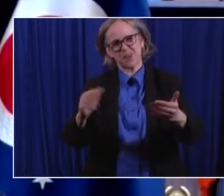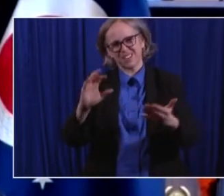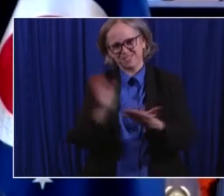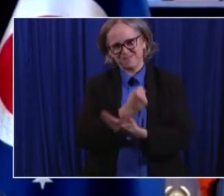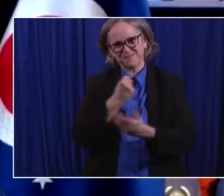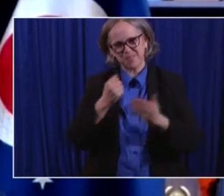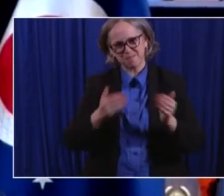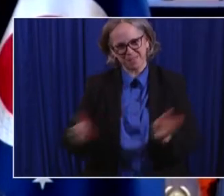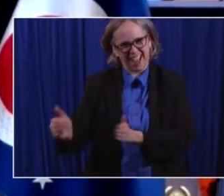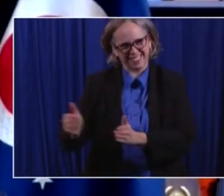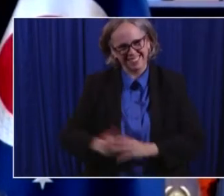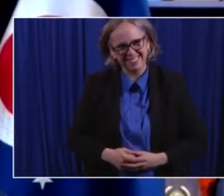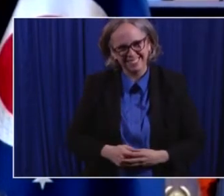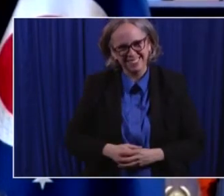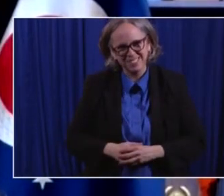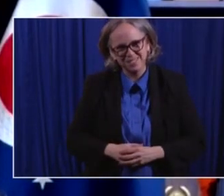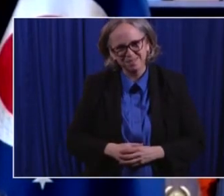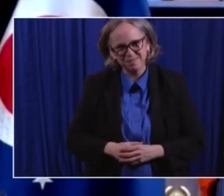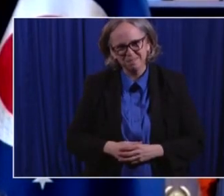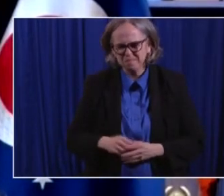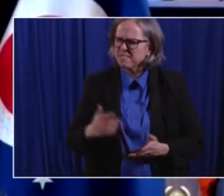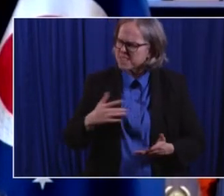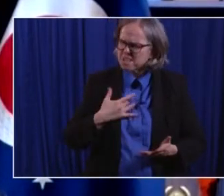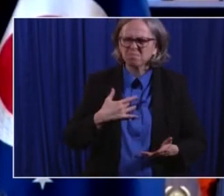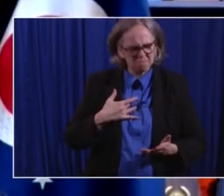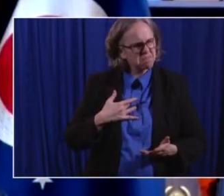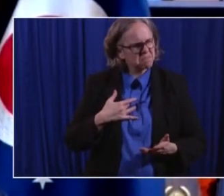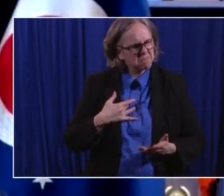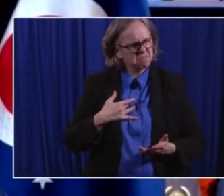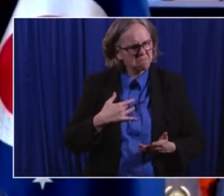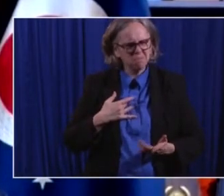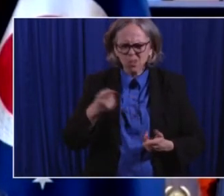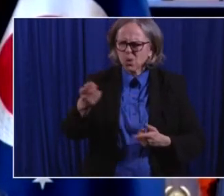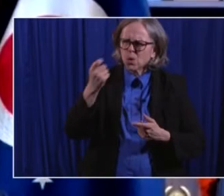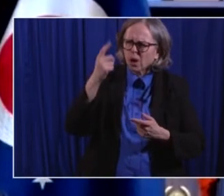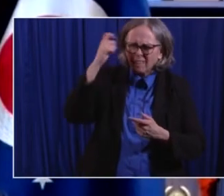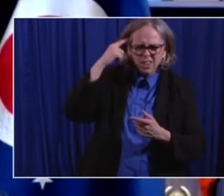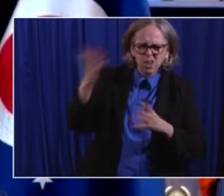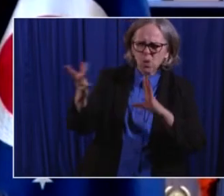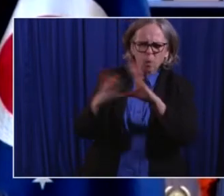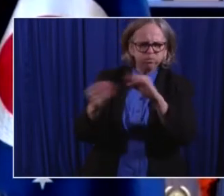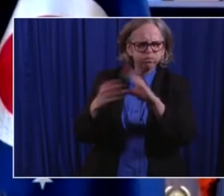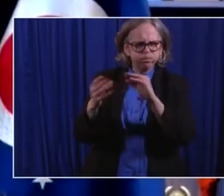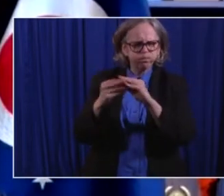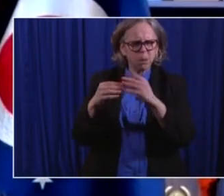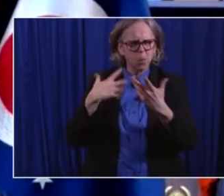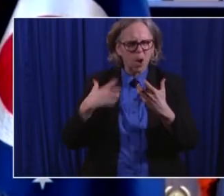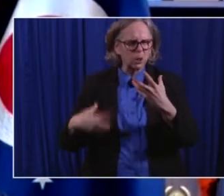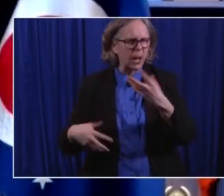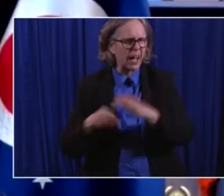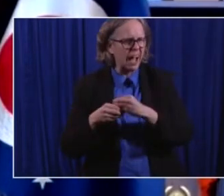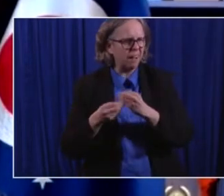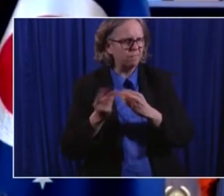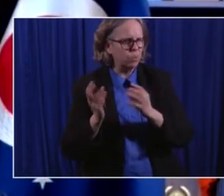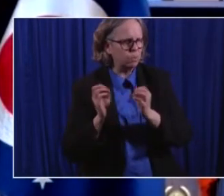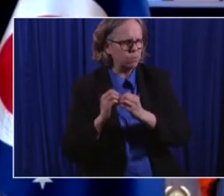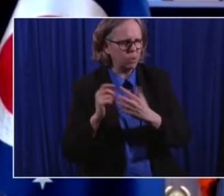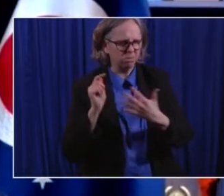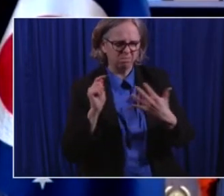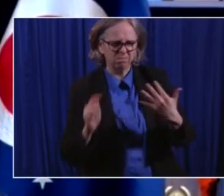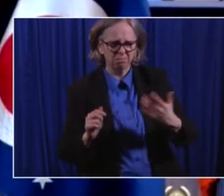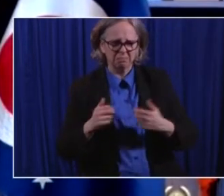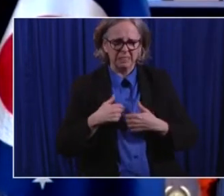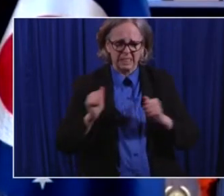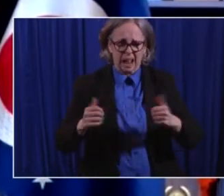really important points that I want to emphasize, that these events need to still happen safely. We're not